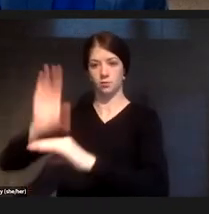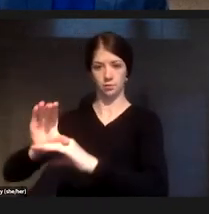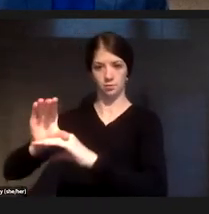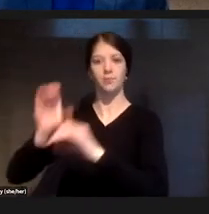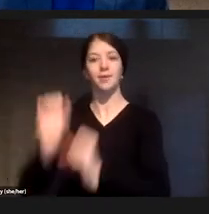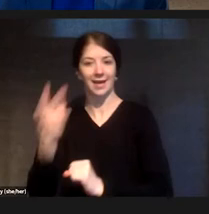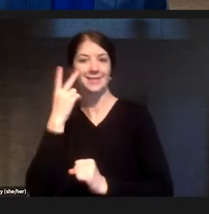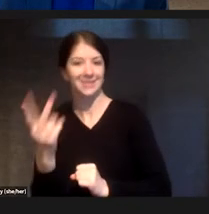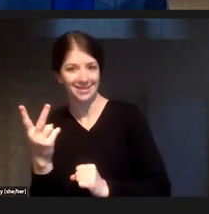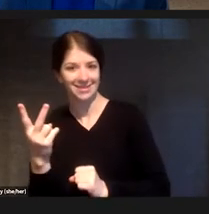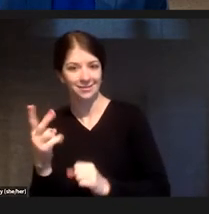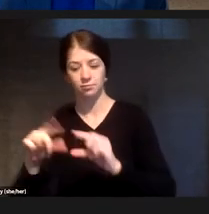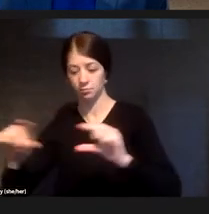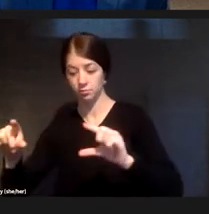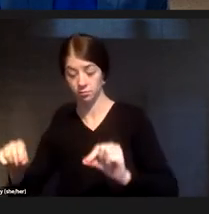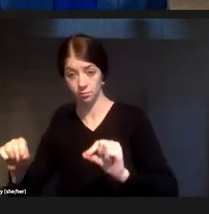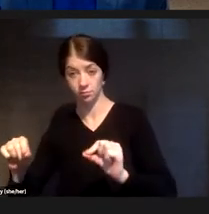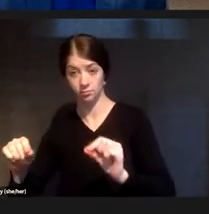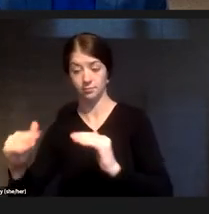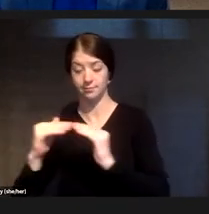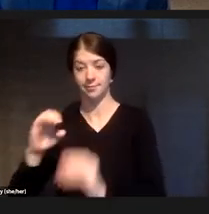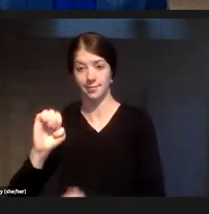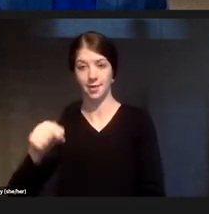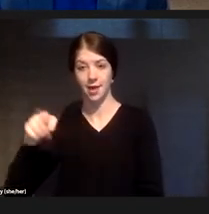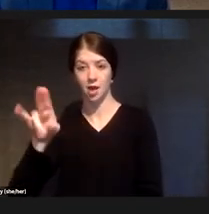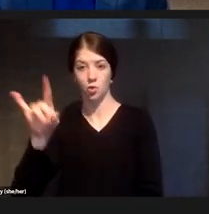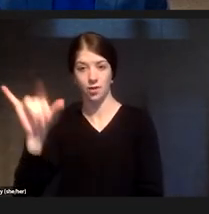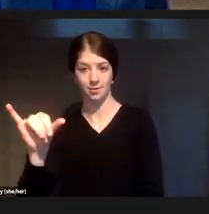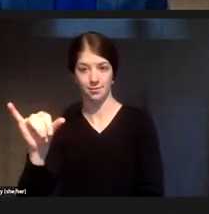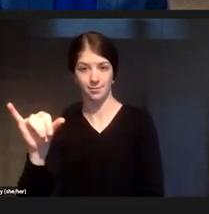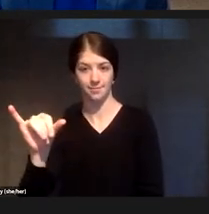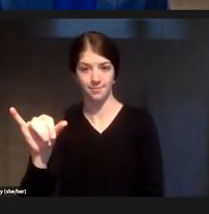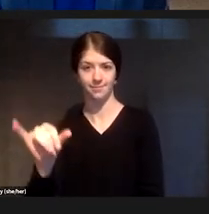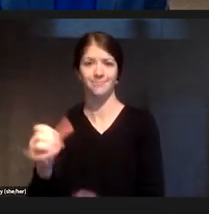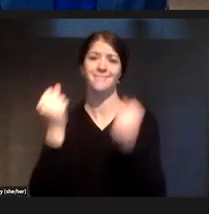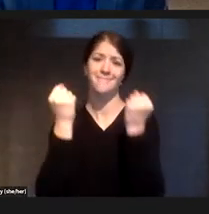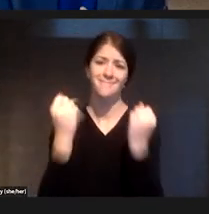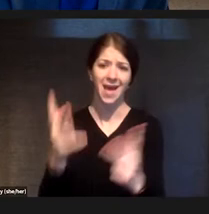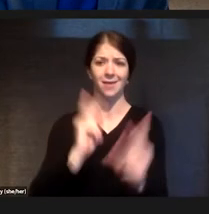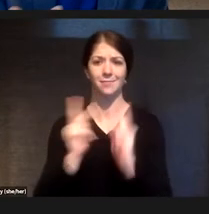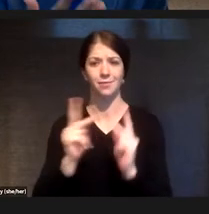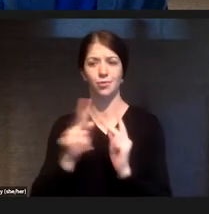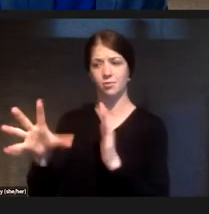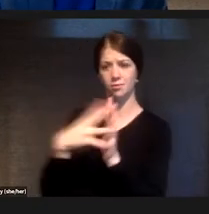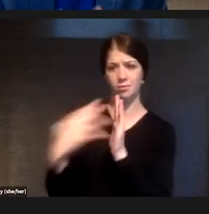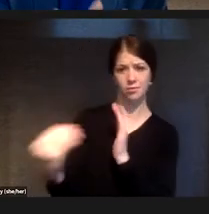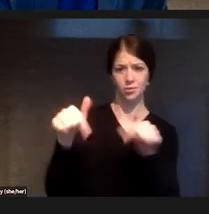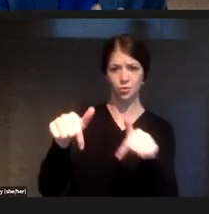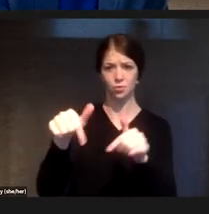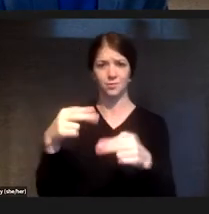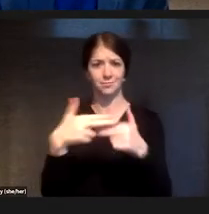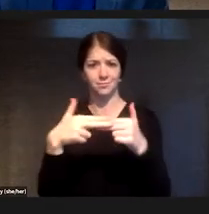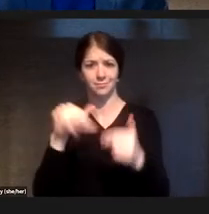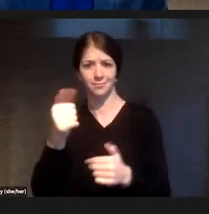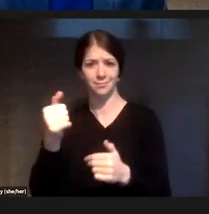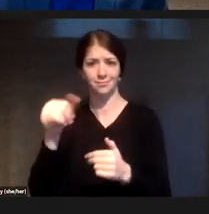equity. Now, a lot of people have used this slide for many, many different reasons. And I usually ask people, well, what is